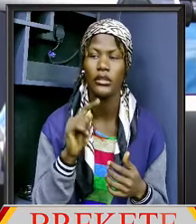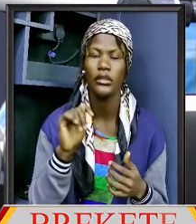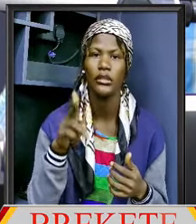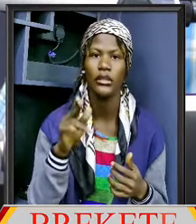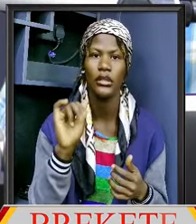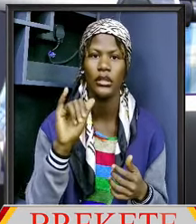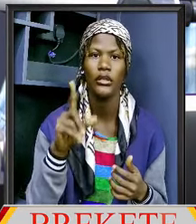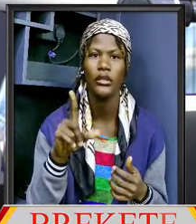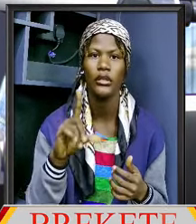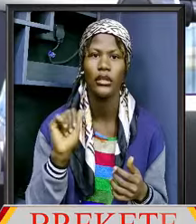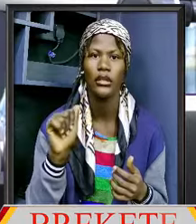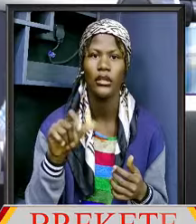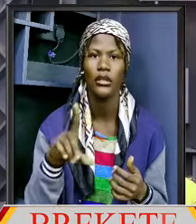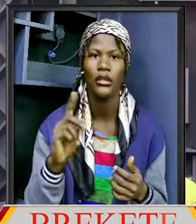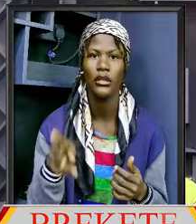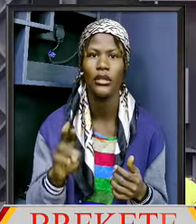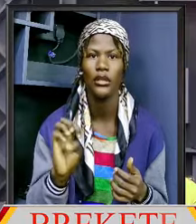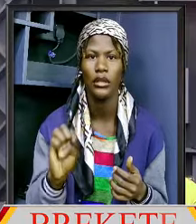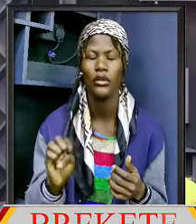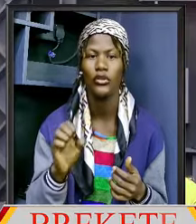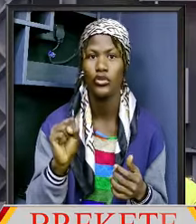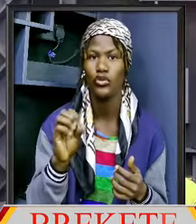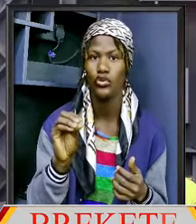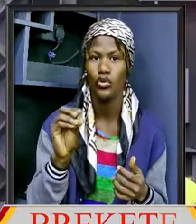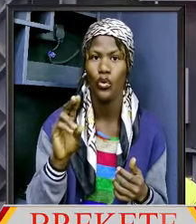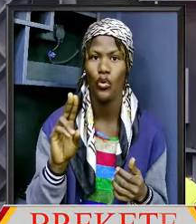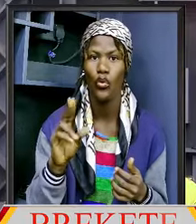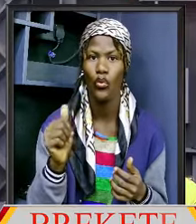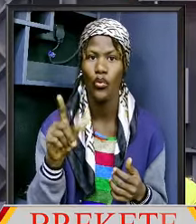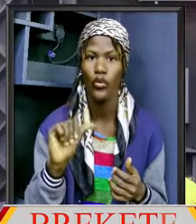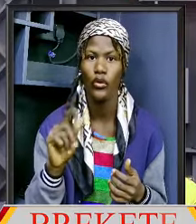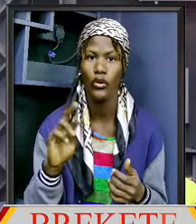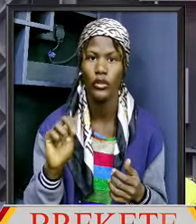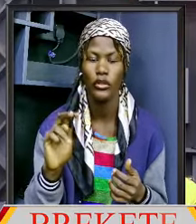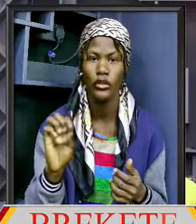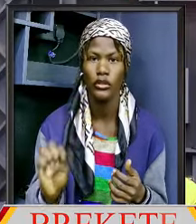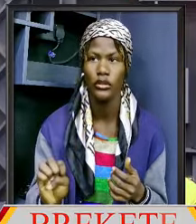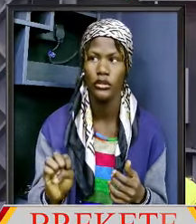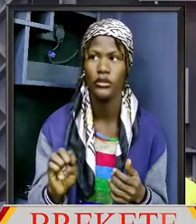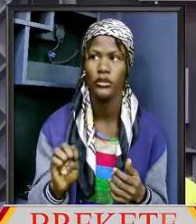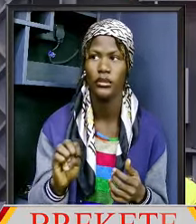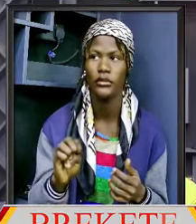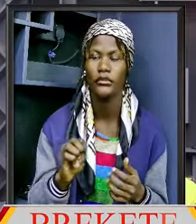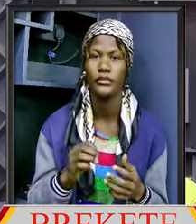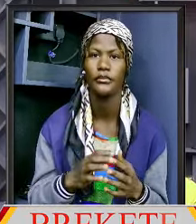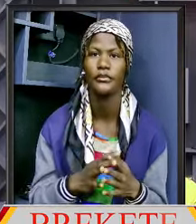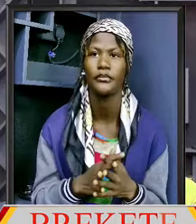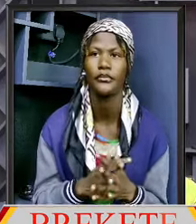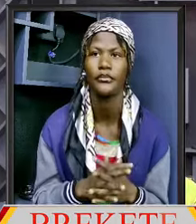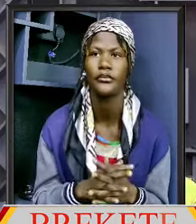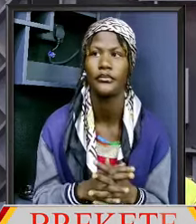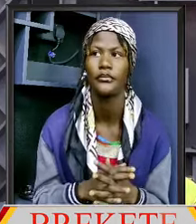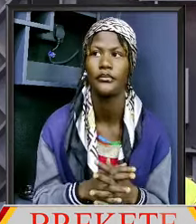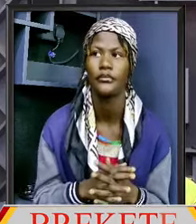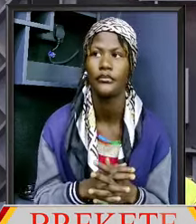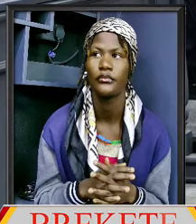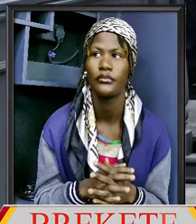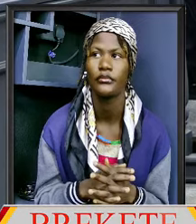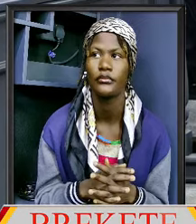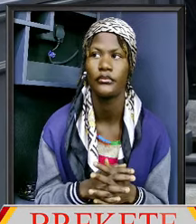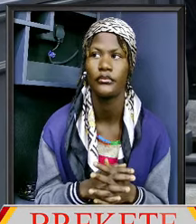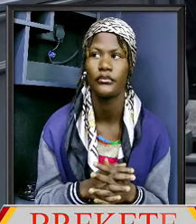the respondent na Ondo Linye Hub Industry Waywood. Okay, the respondent day for